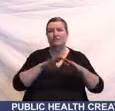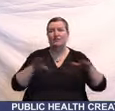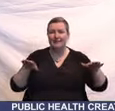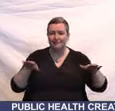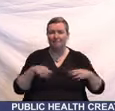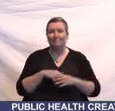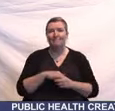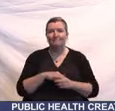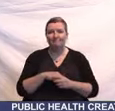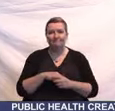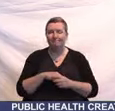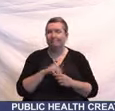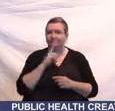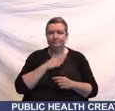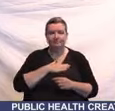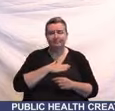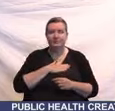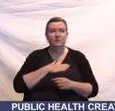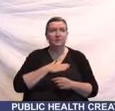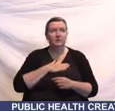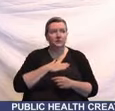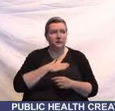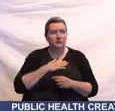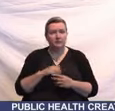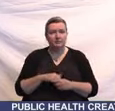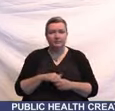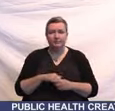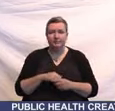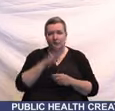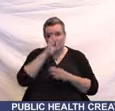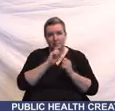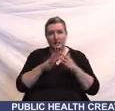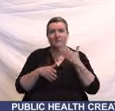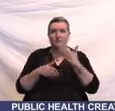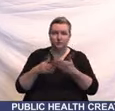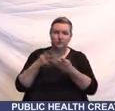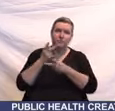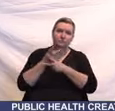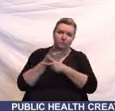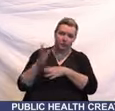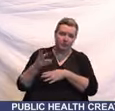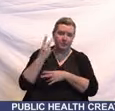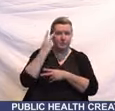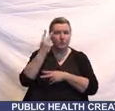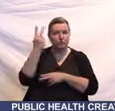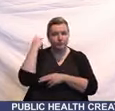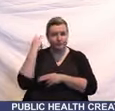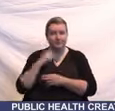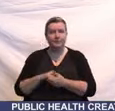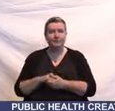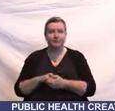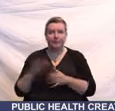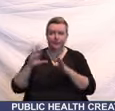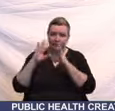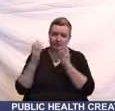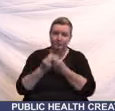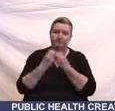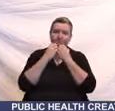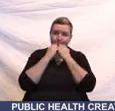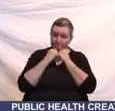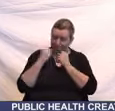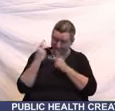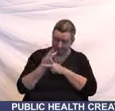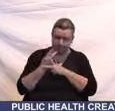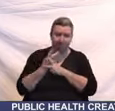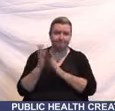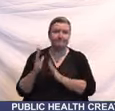and Emiko. God bless and watch over her memory and the family she leaves behind. Next up, we'll move